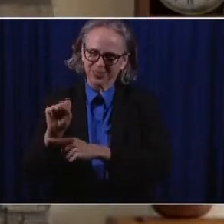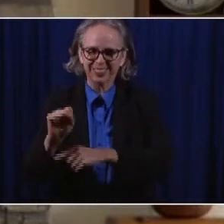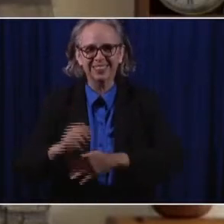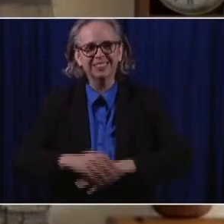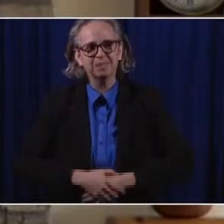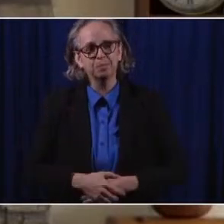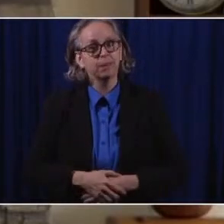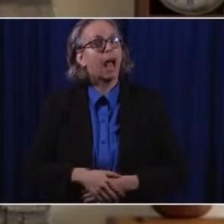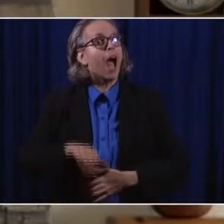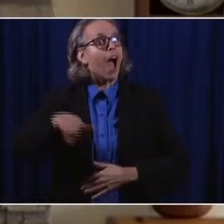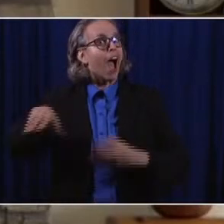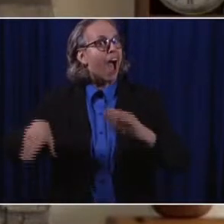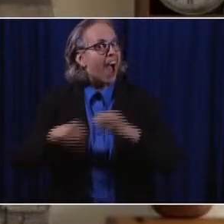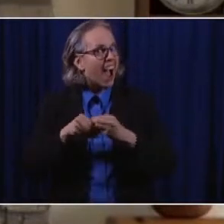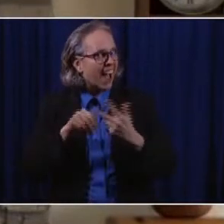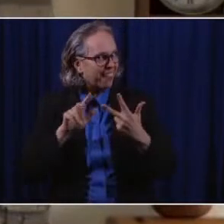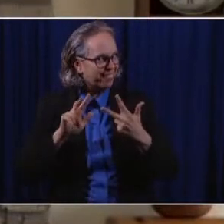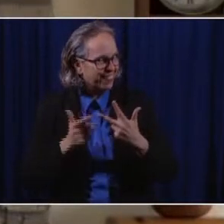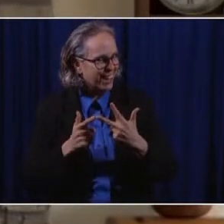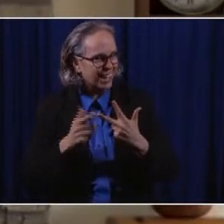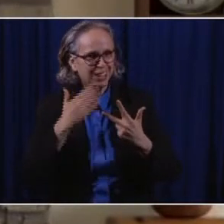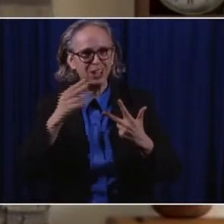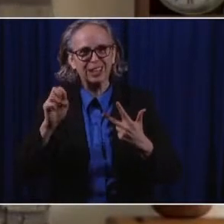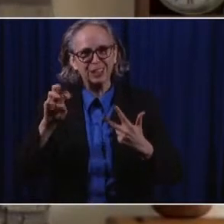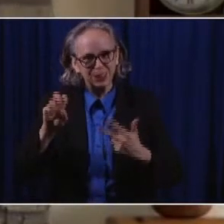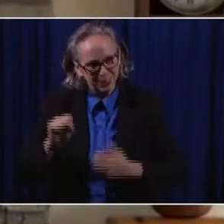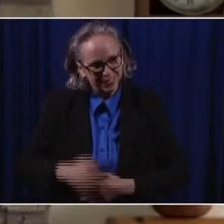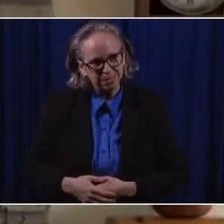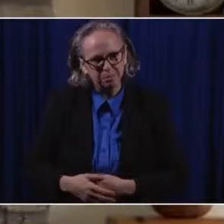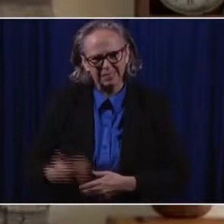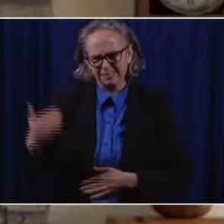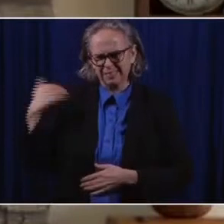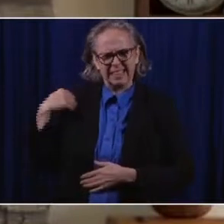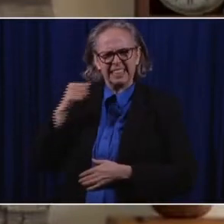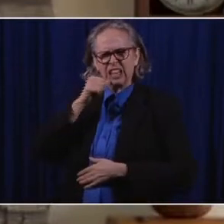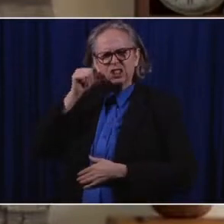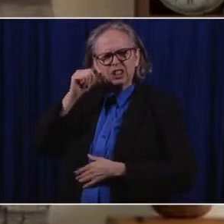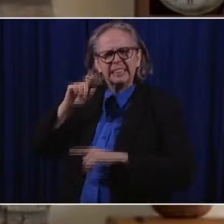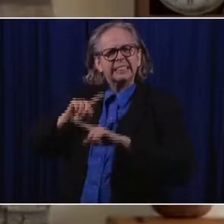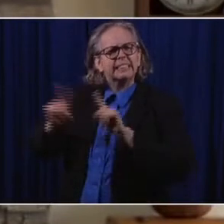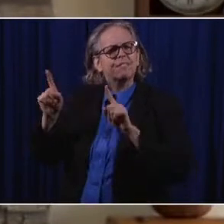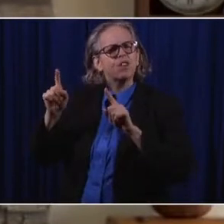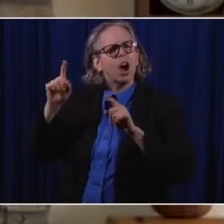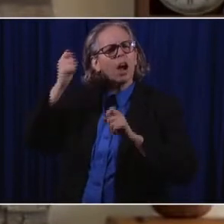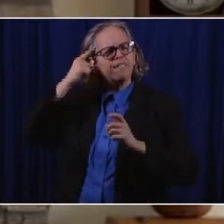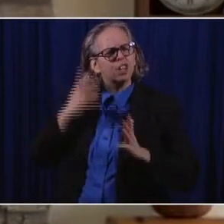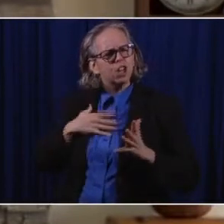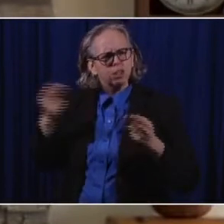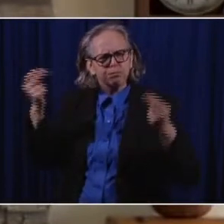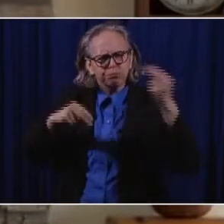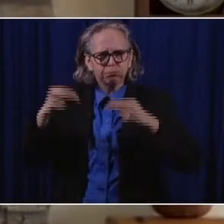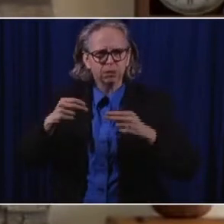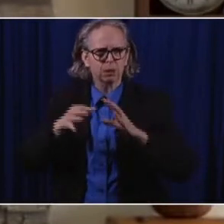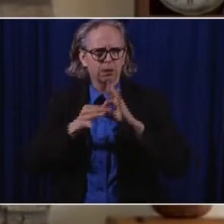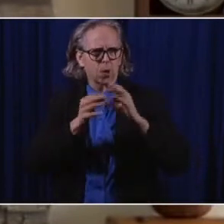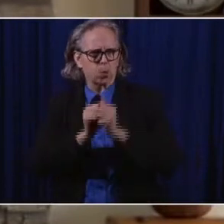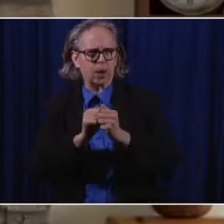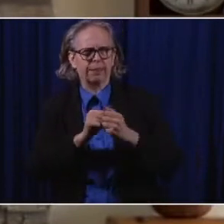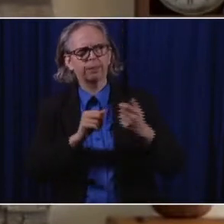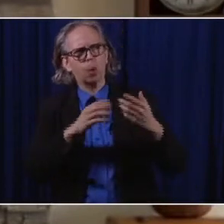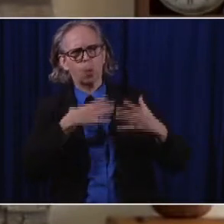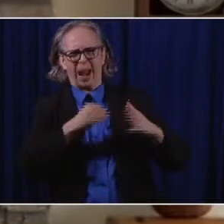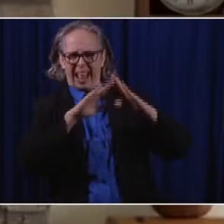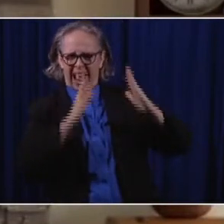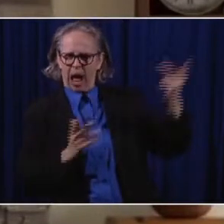phone yesterday along with other governors with the White House and the people who are organizing the vaccine. Looks like